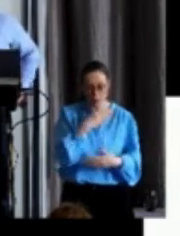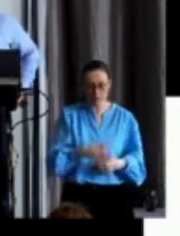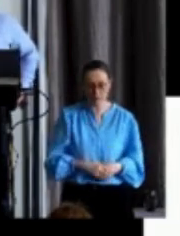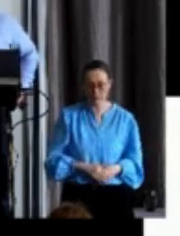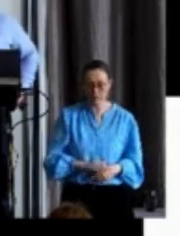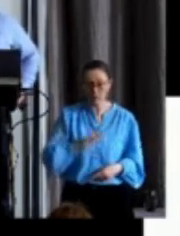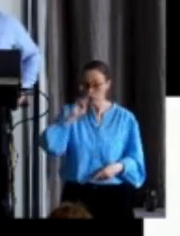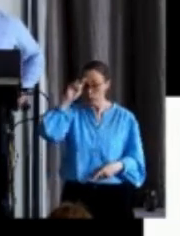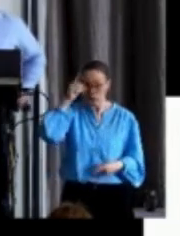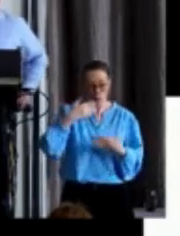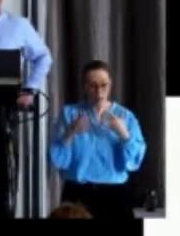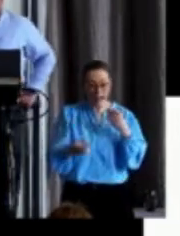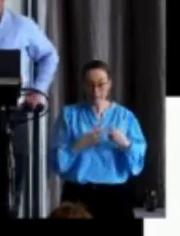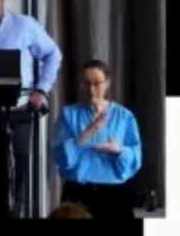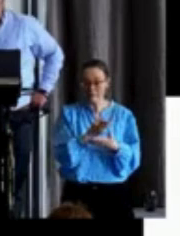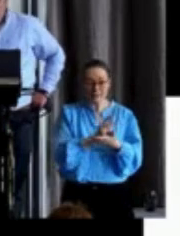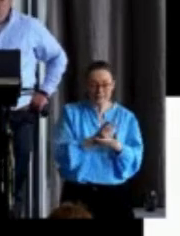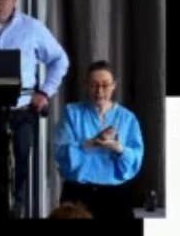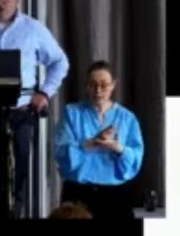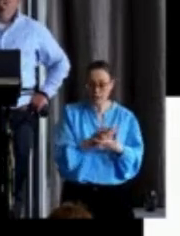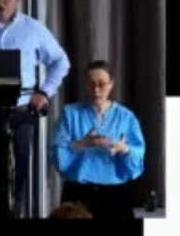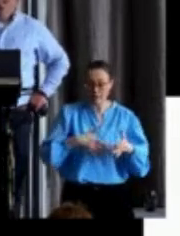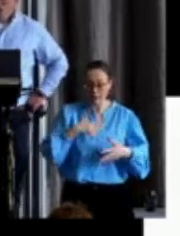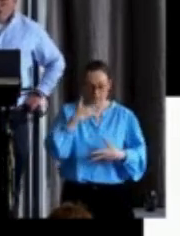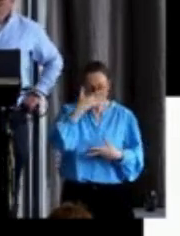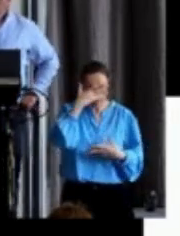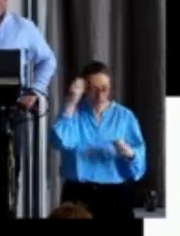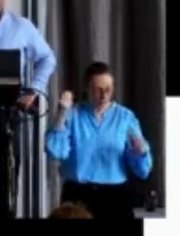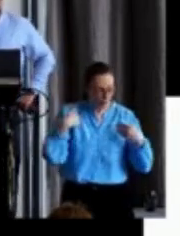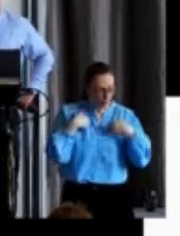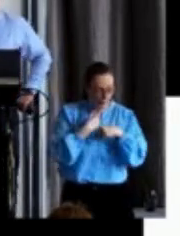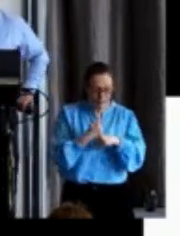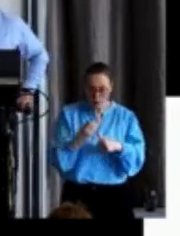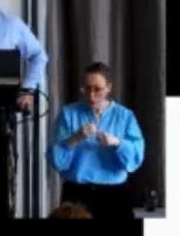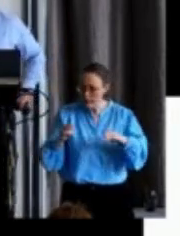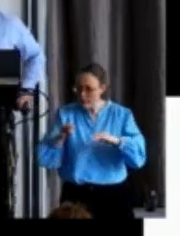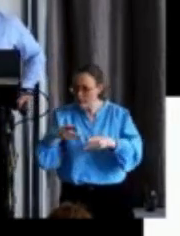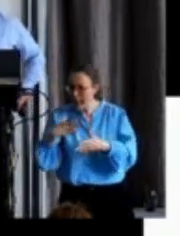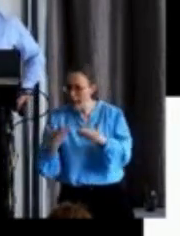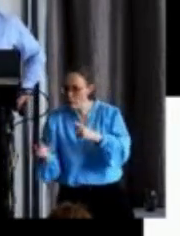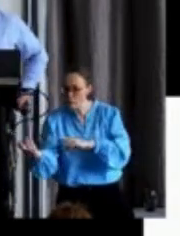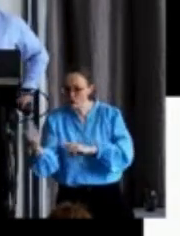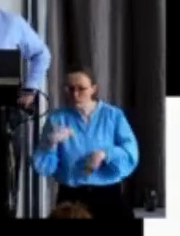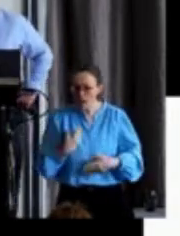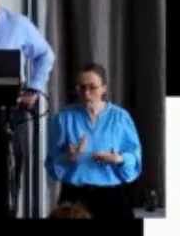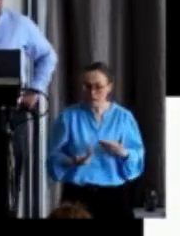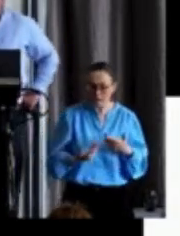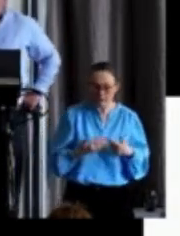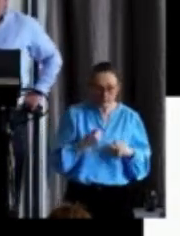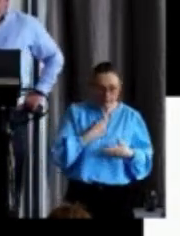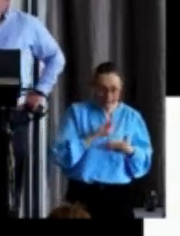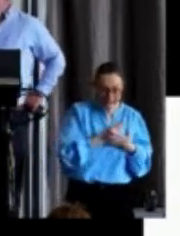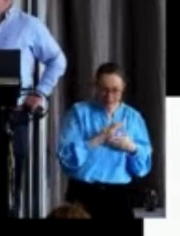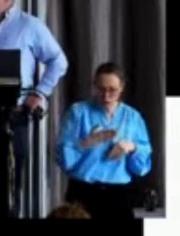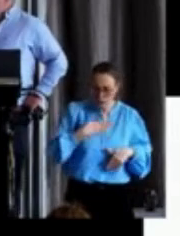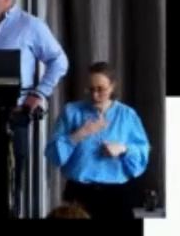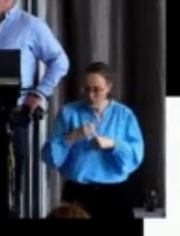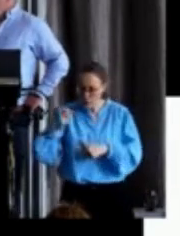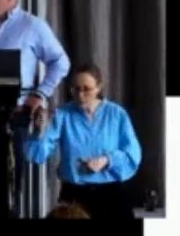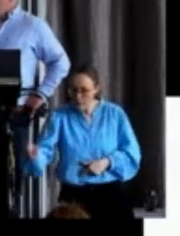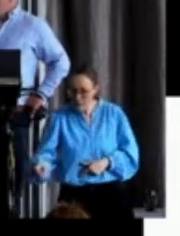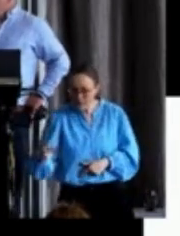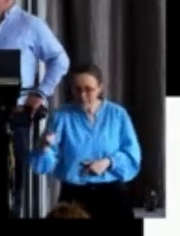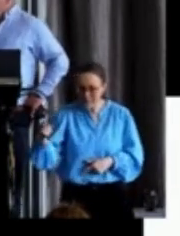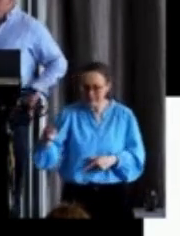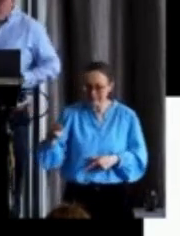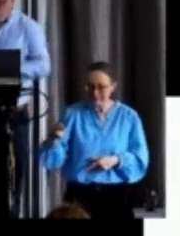when you're going to have a seizure. There's a feeling of blacking out. You worry how others respond to your seizure. Did it upset them? And this is a type of a